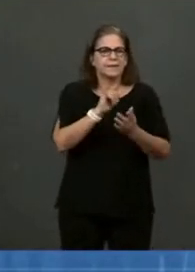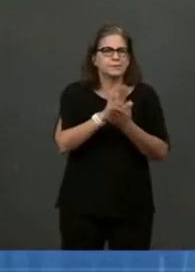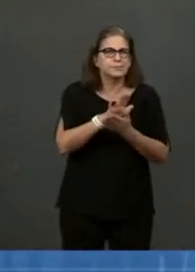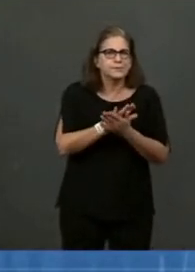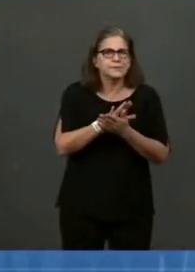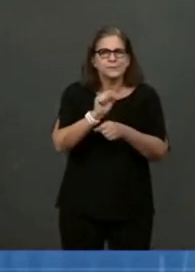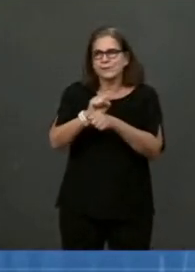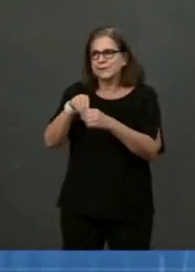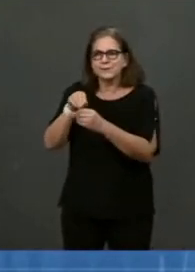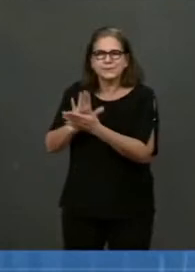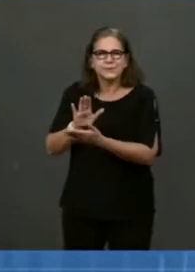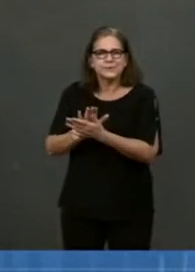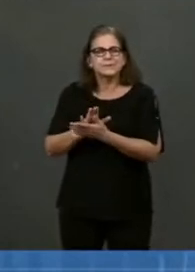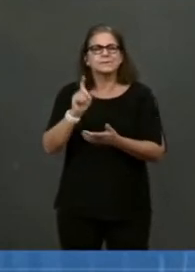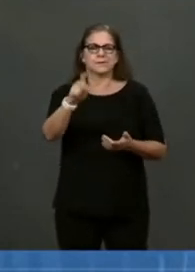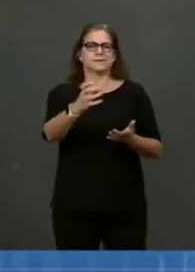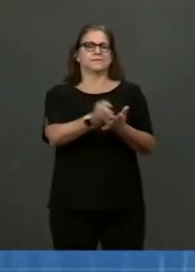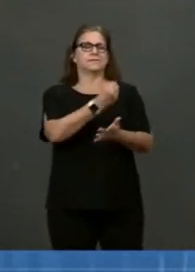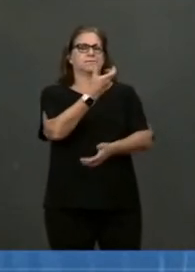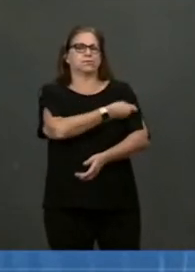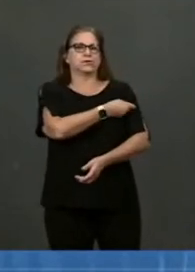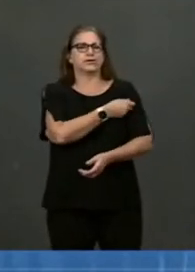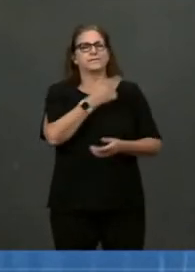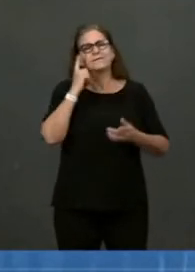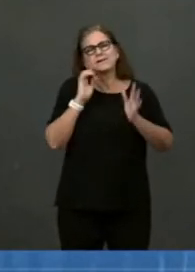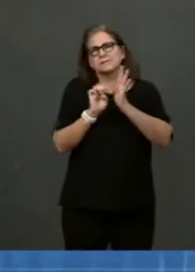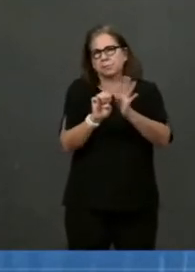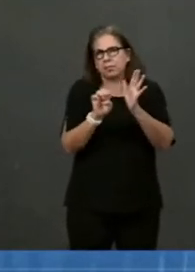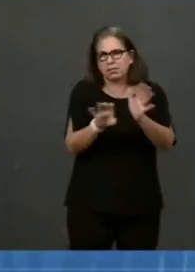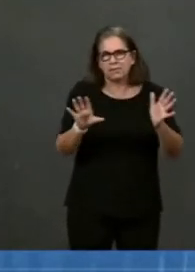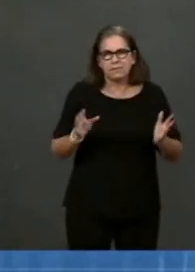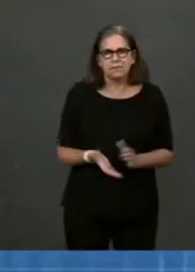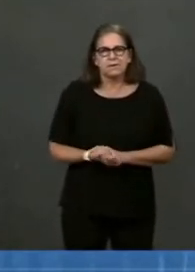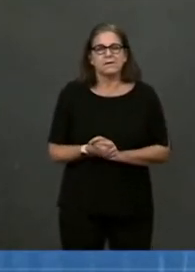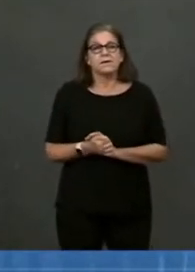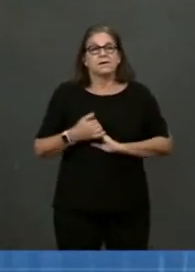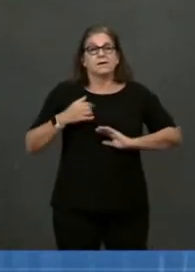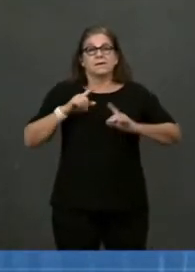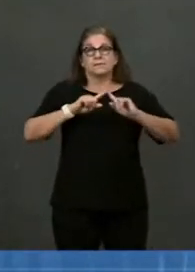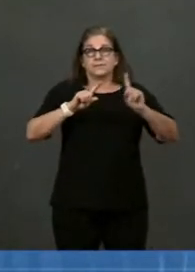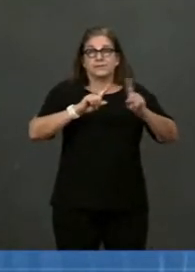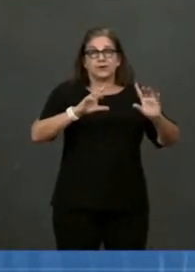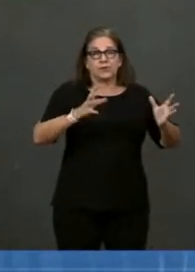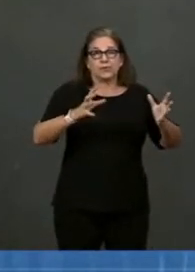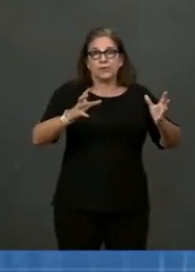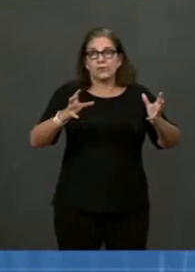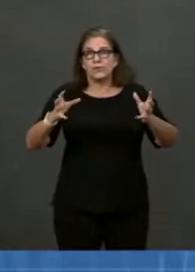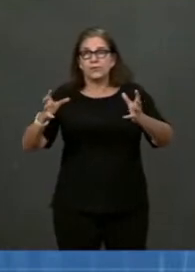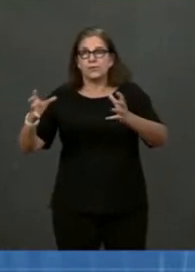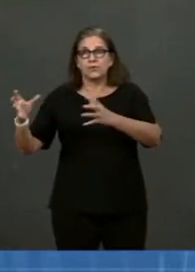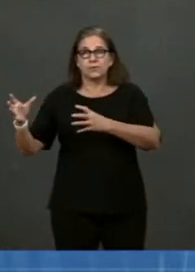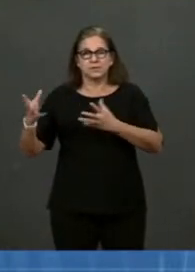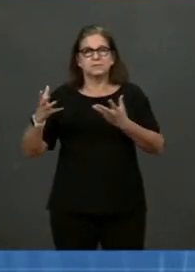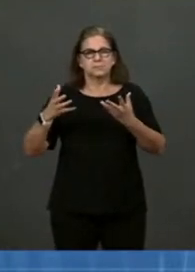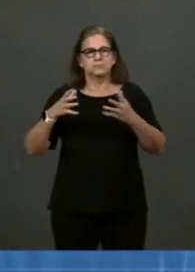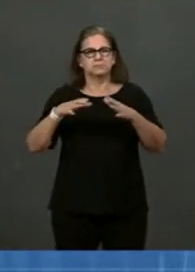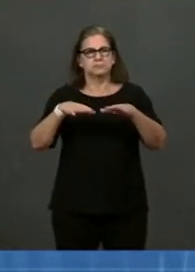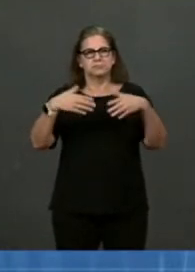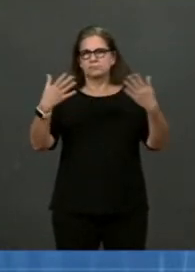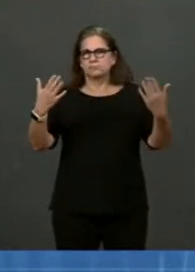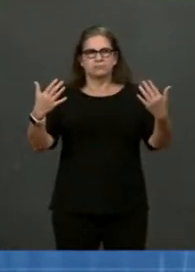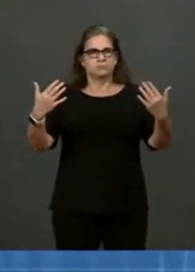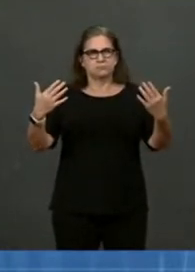its ongoing efficacy, as well as its potential for waning in our other age groups. And we will update